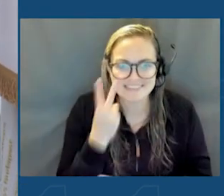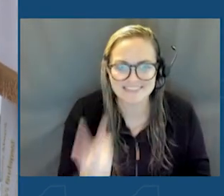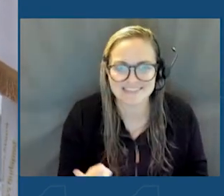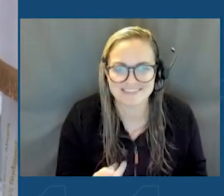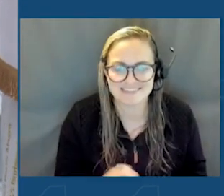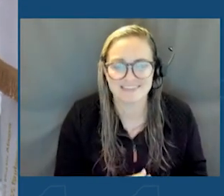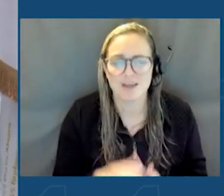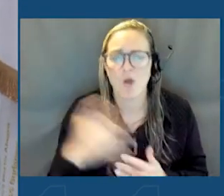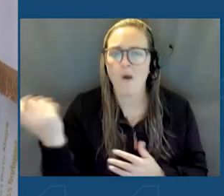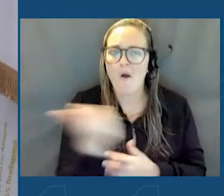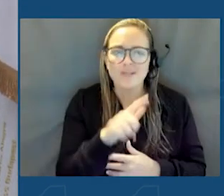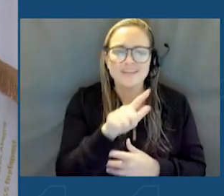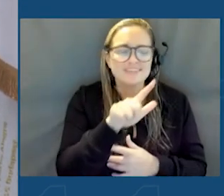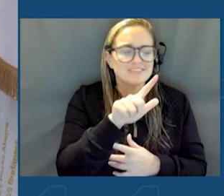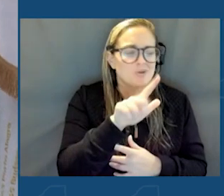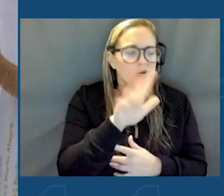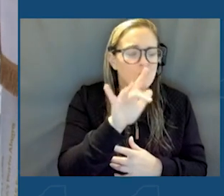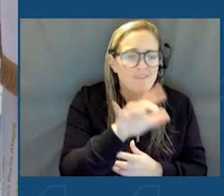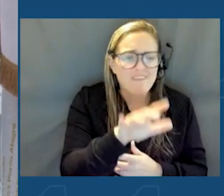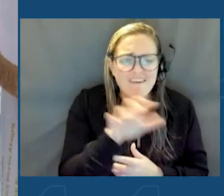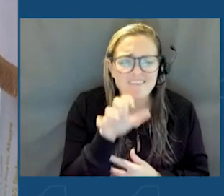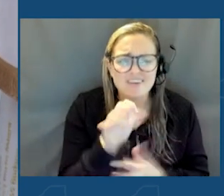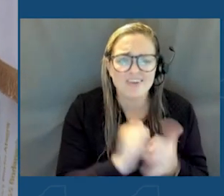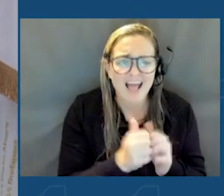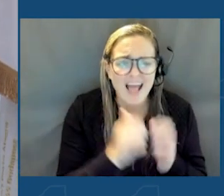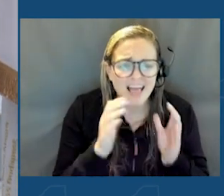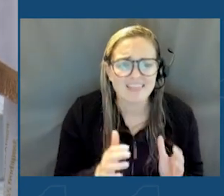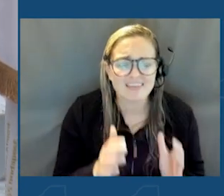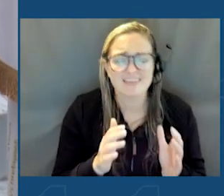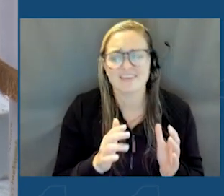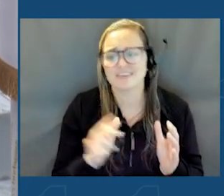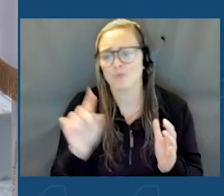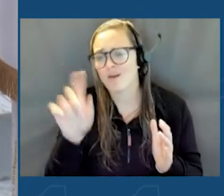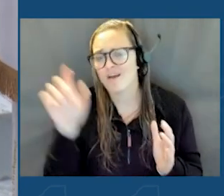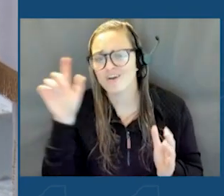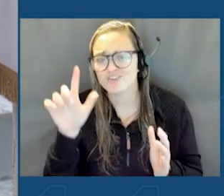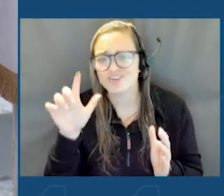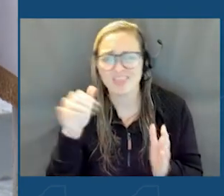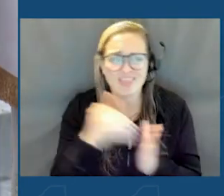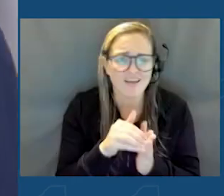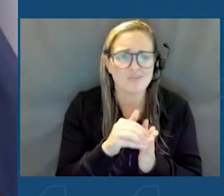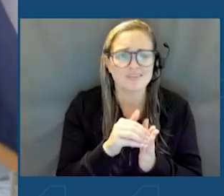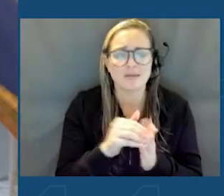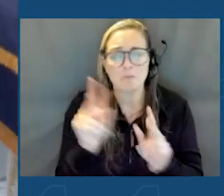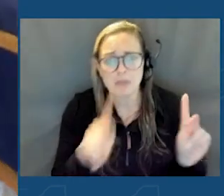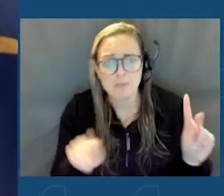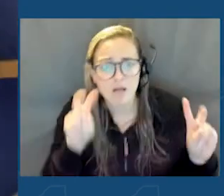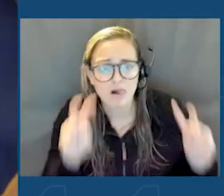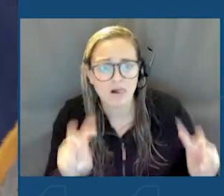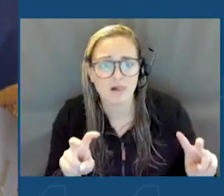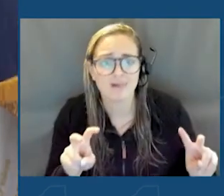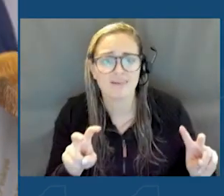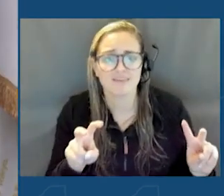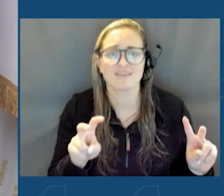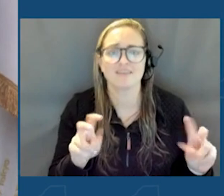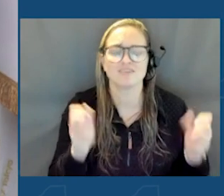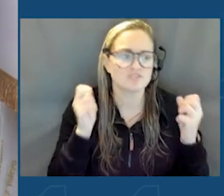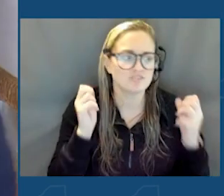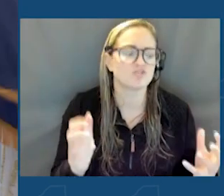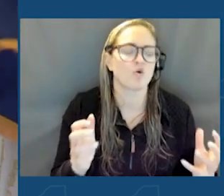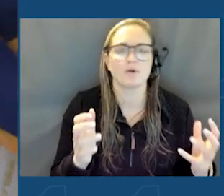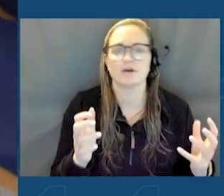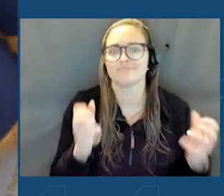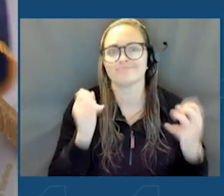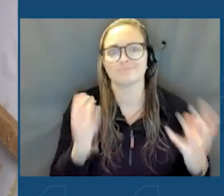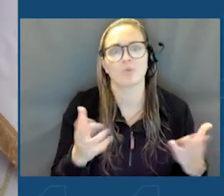these 2,500 athletes, over 100,000 spectators and families and friends, and there's so many great